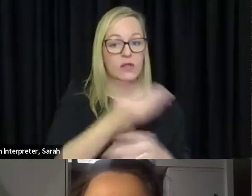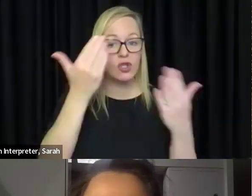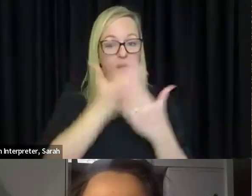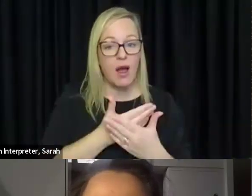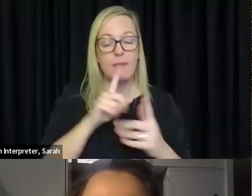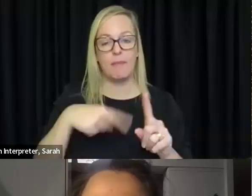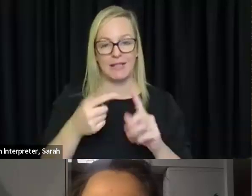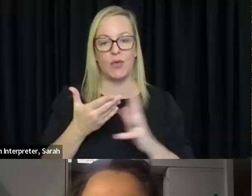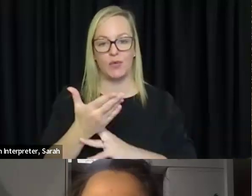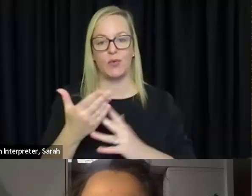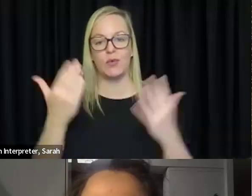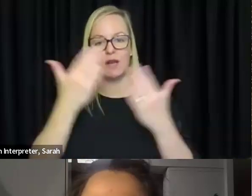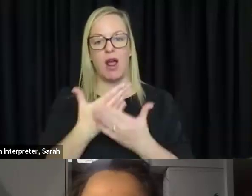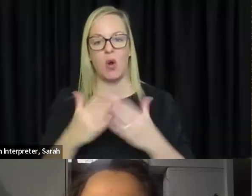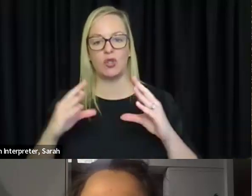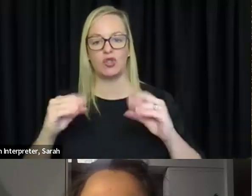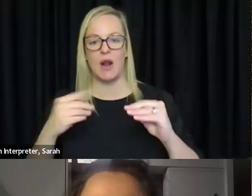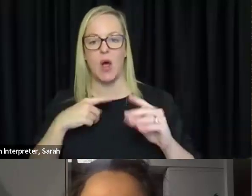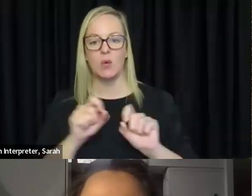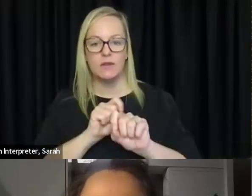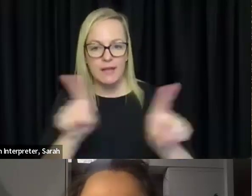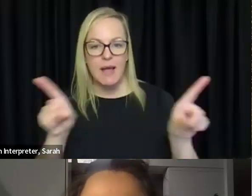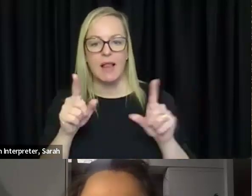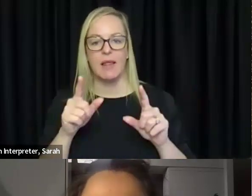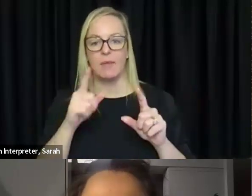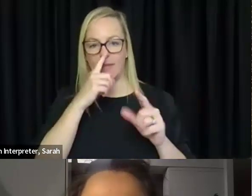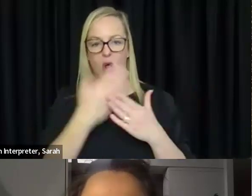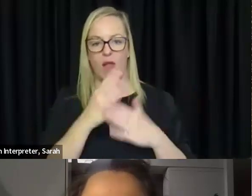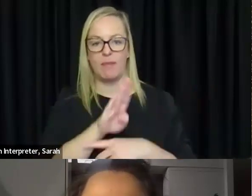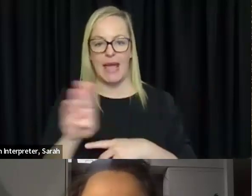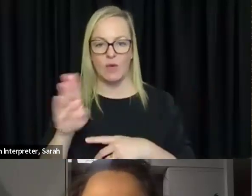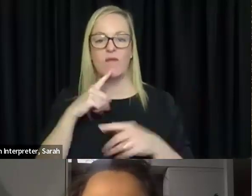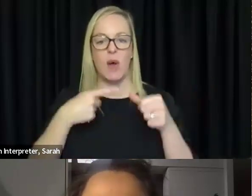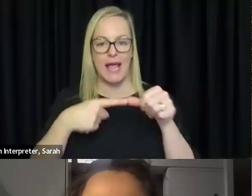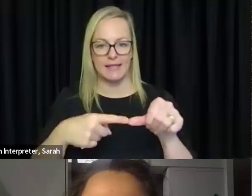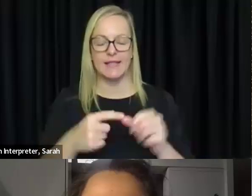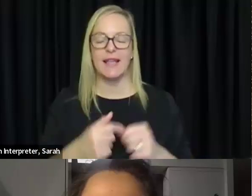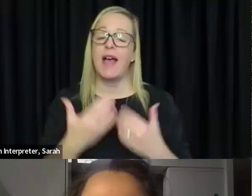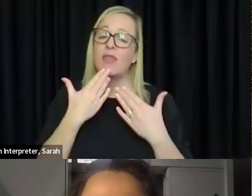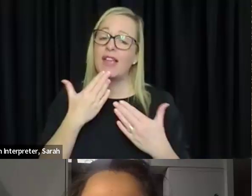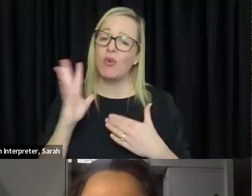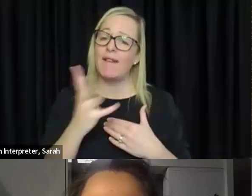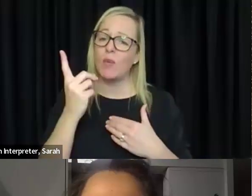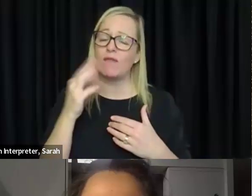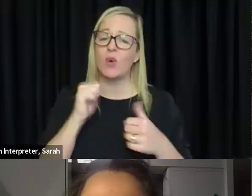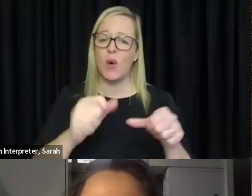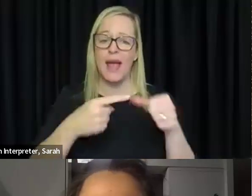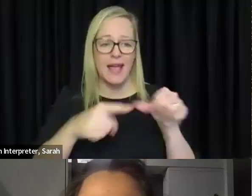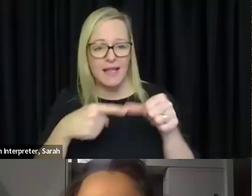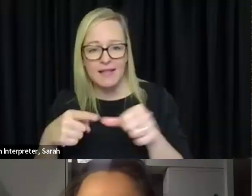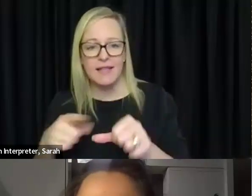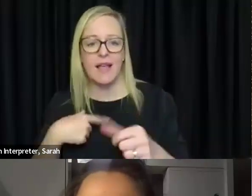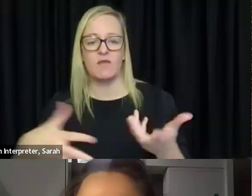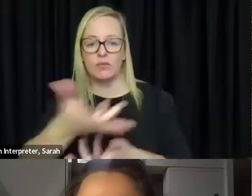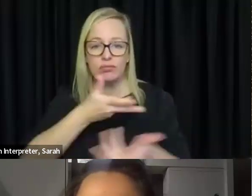those through to the panelists tomorrow. Thank you all for your insightful answers to the questions and for engaging in this